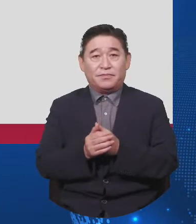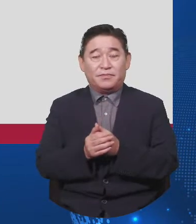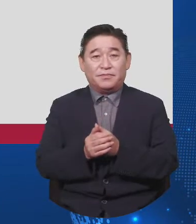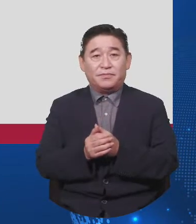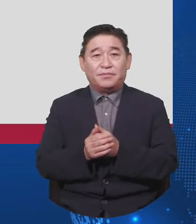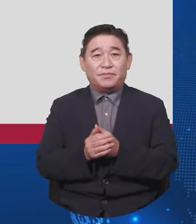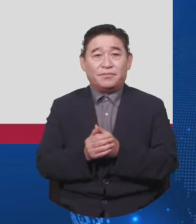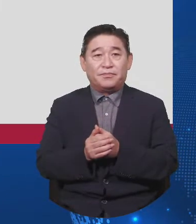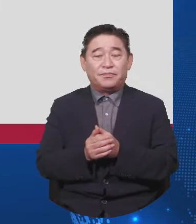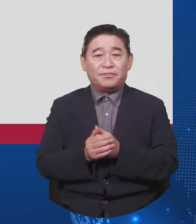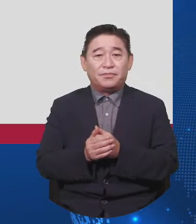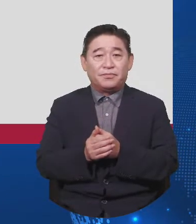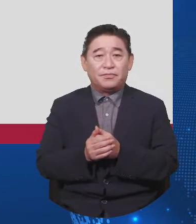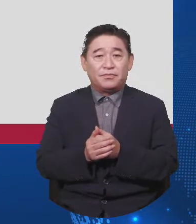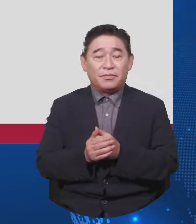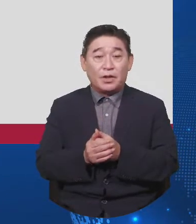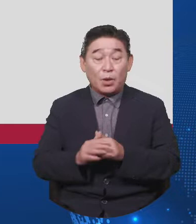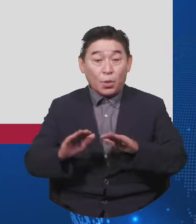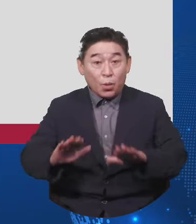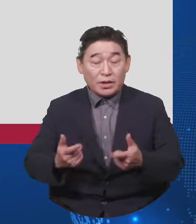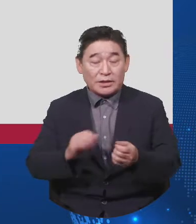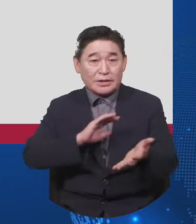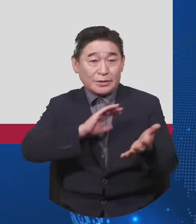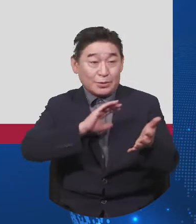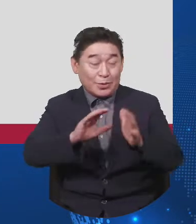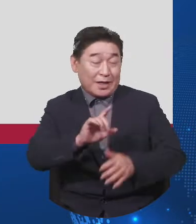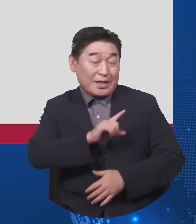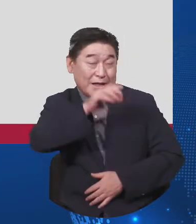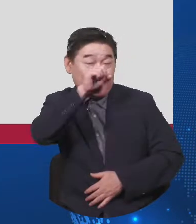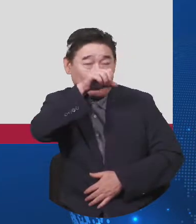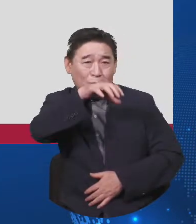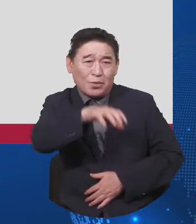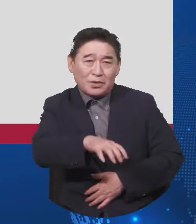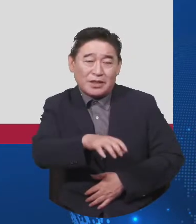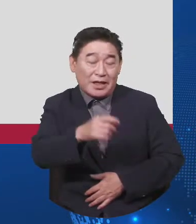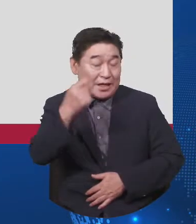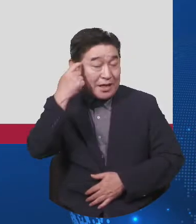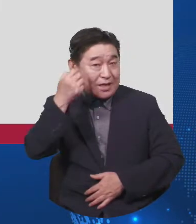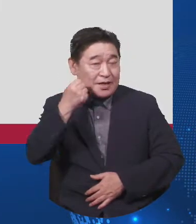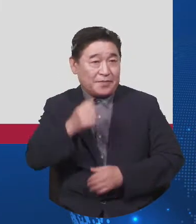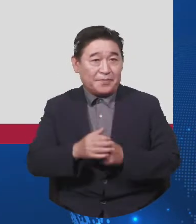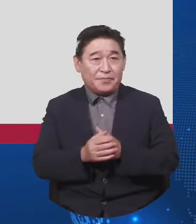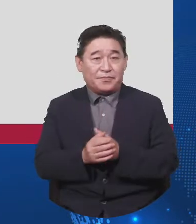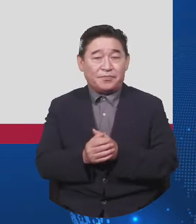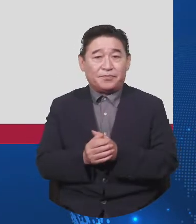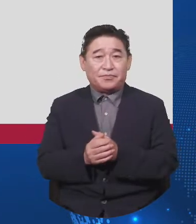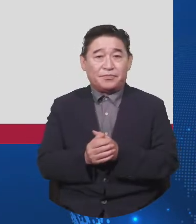kind of discussion. Just to give you some illustrations, as you probably know,